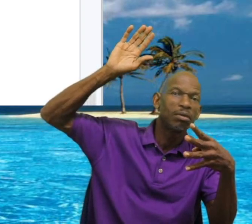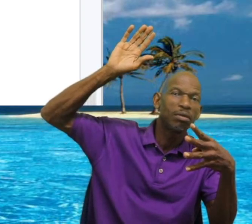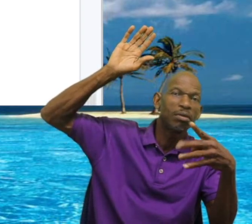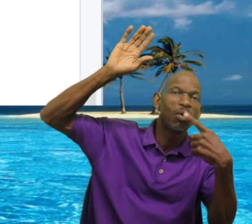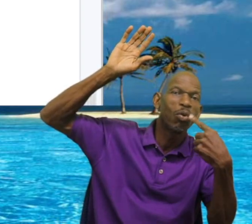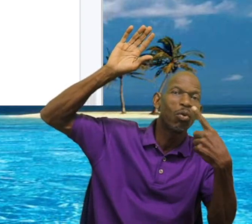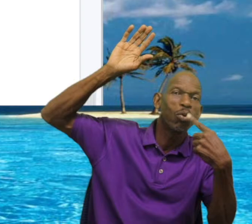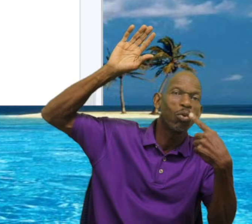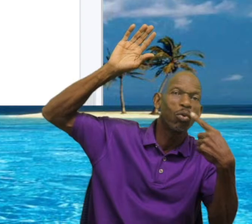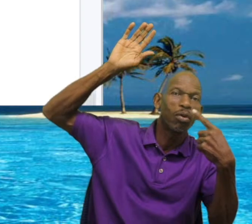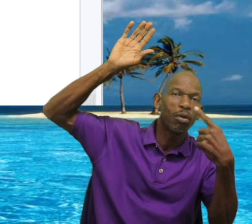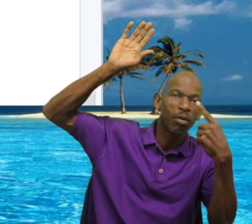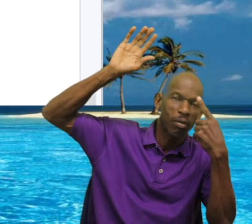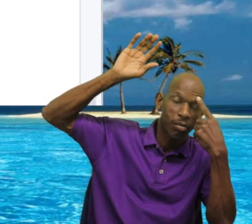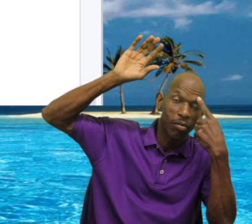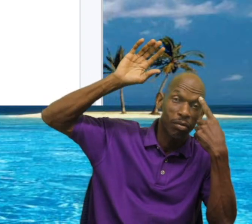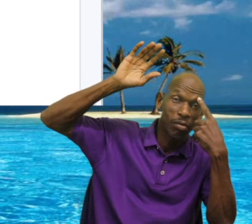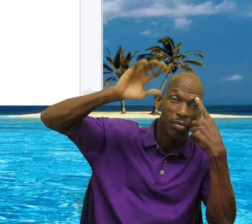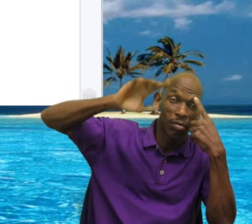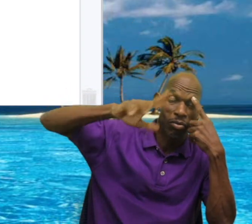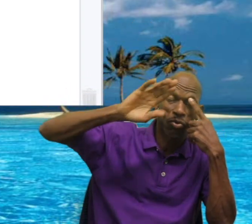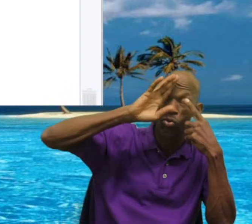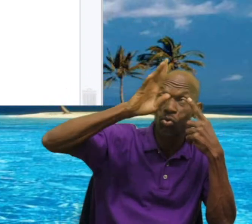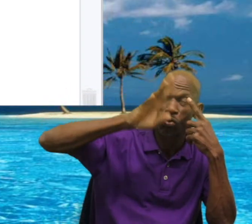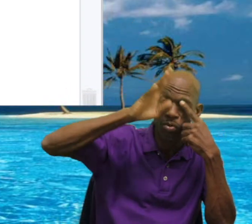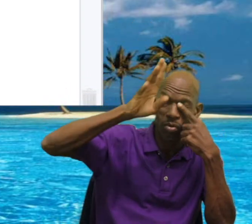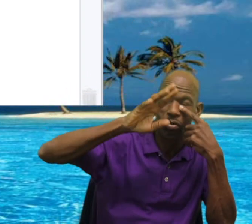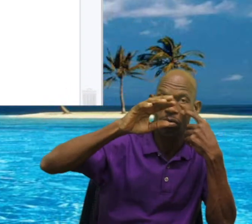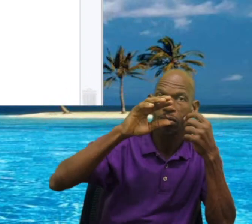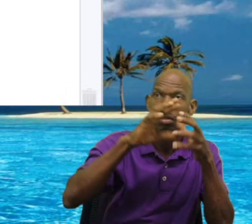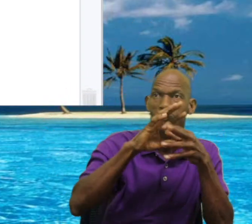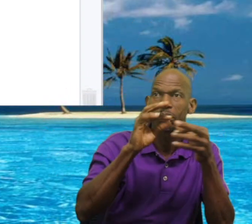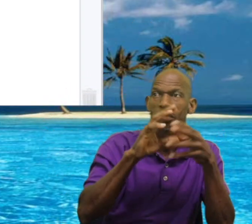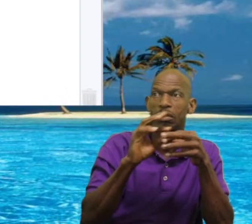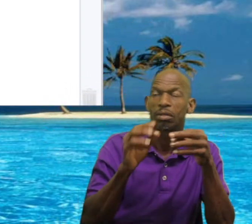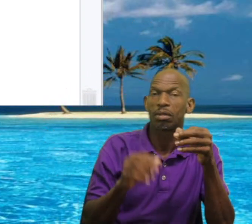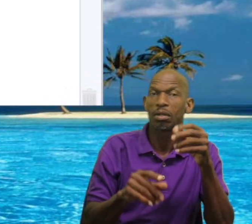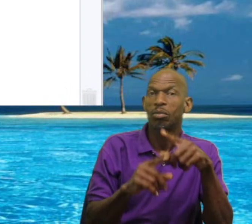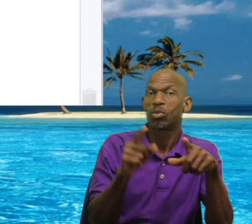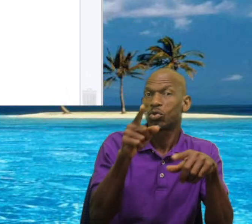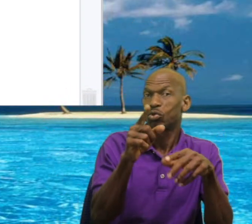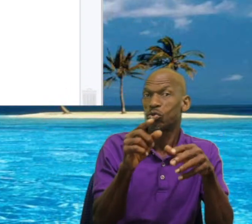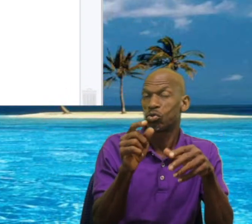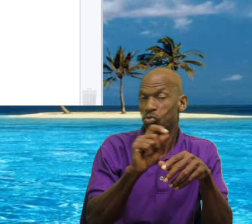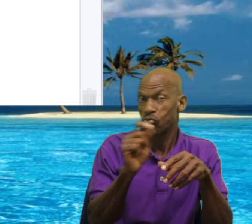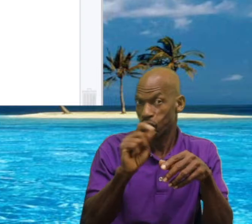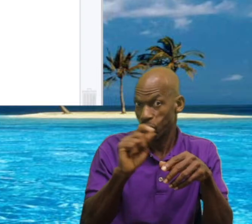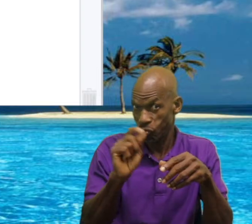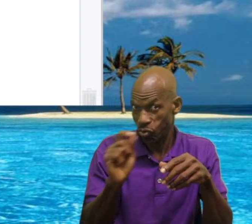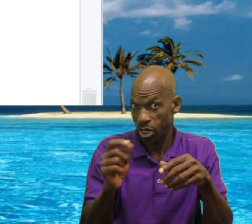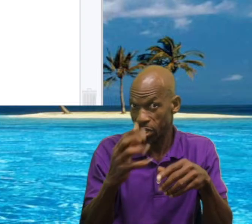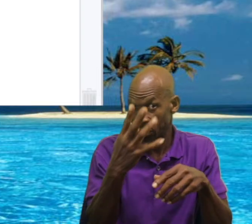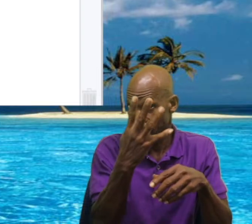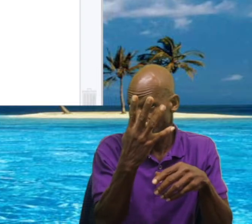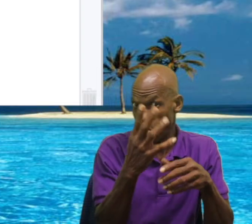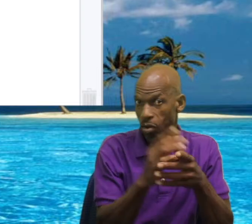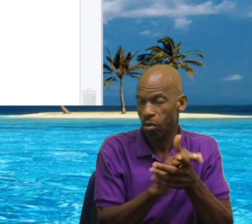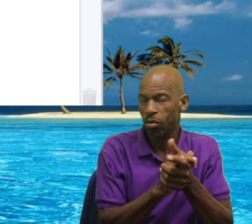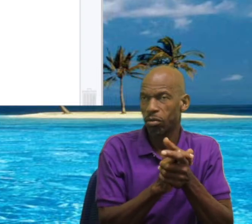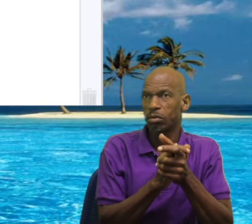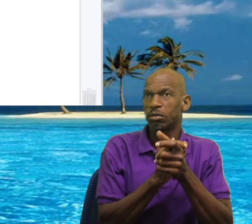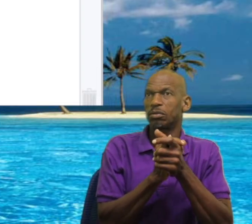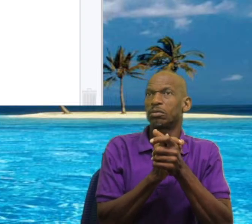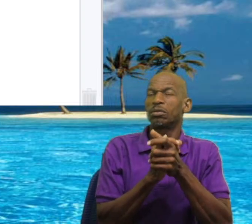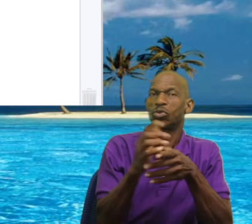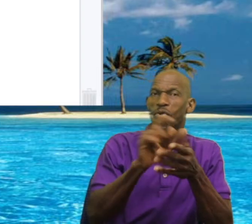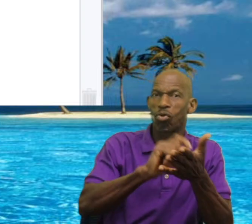Okay, you choose what you want, but you have to write 4 sentences for me, but I'm taking 1 from each. So go ahead and write